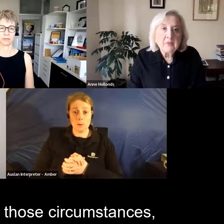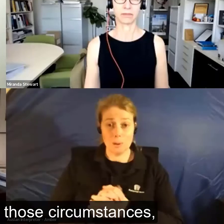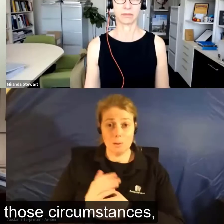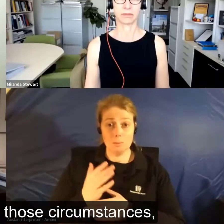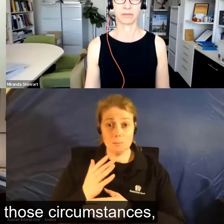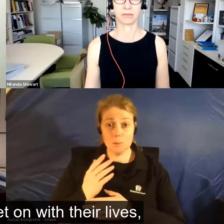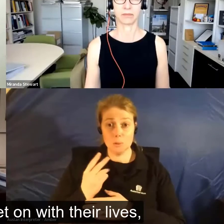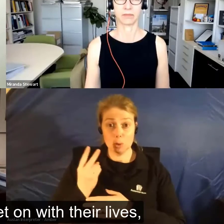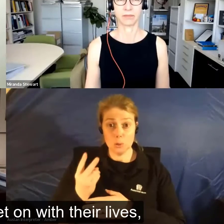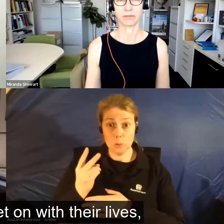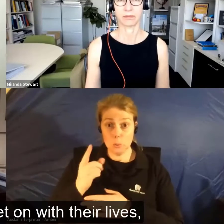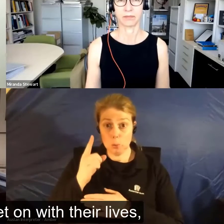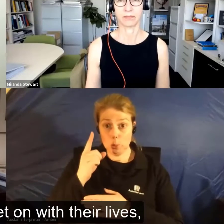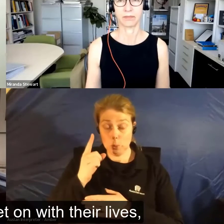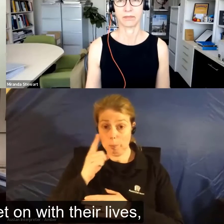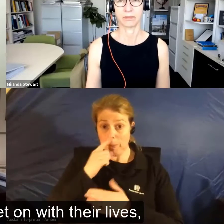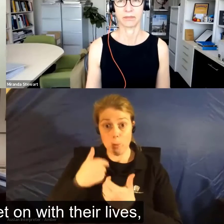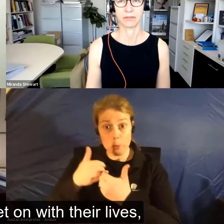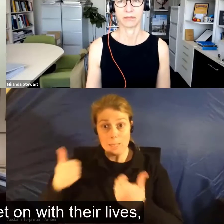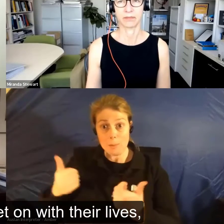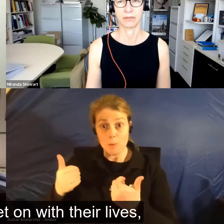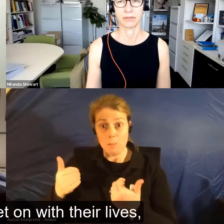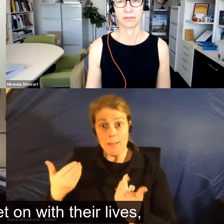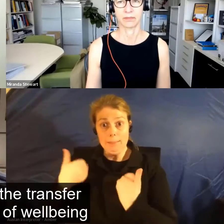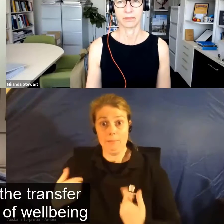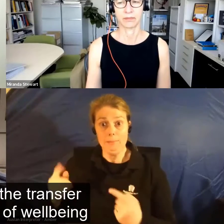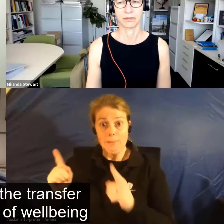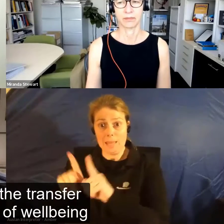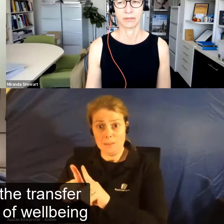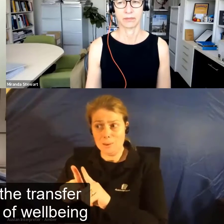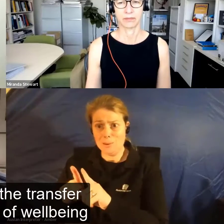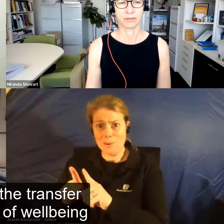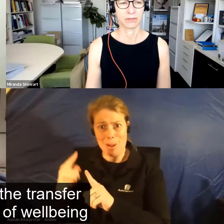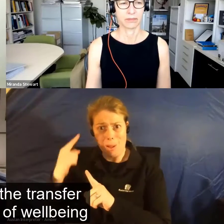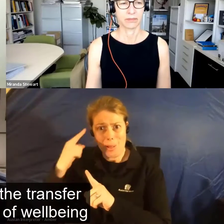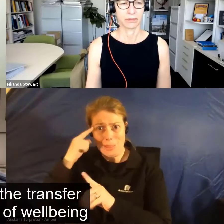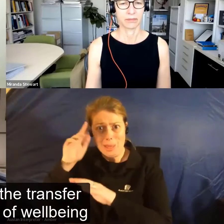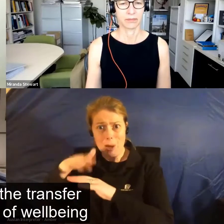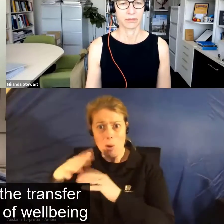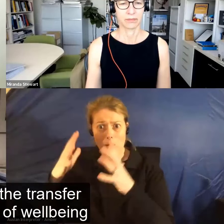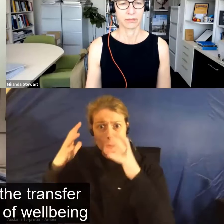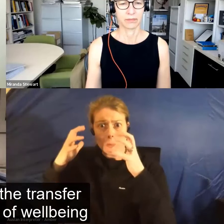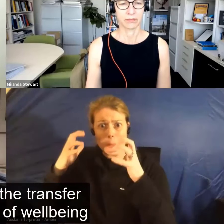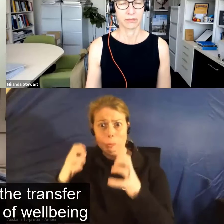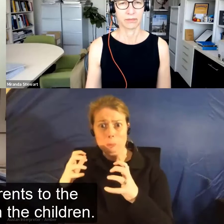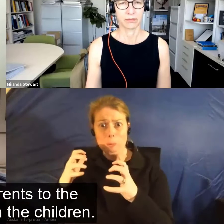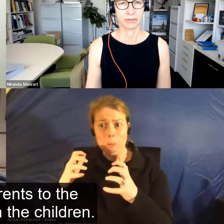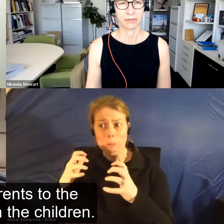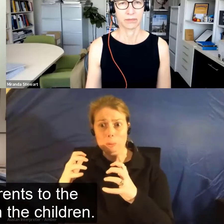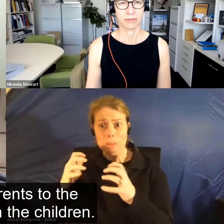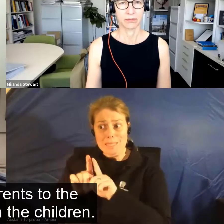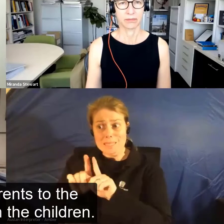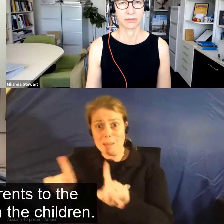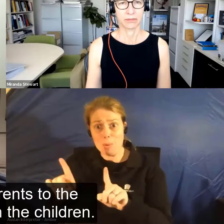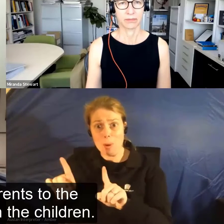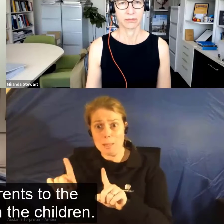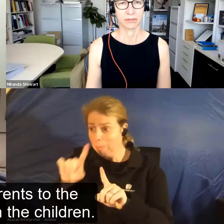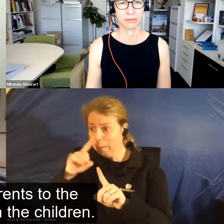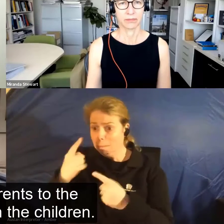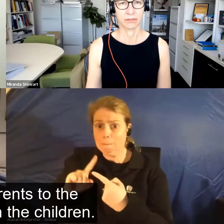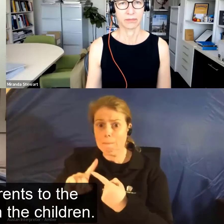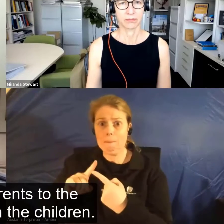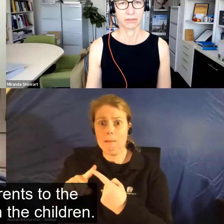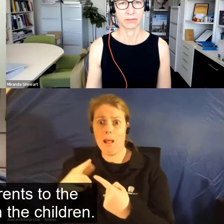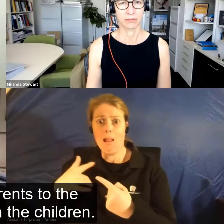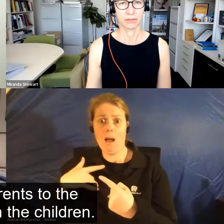those circumstances, being unable to get on with their lives, and then the transfer of the lack of well-being of the parents to